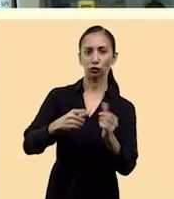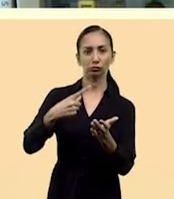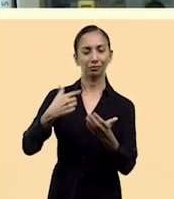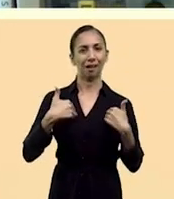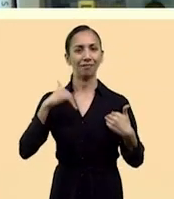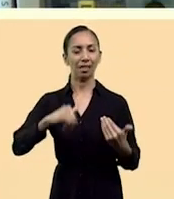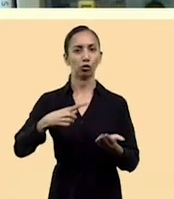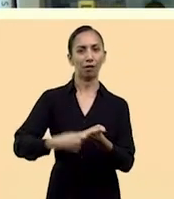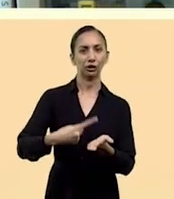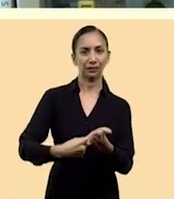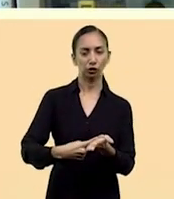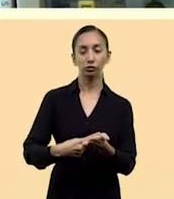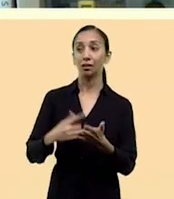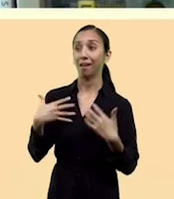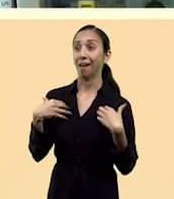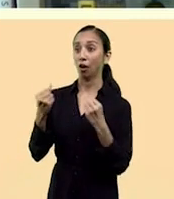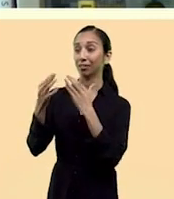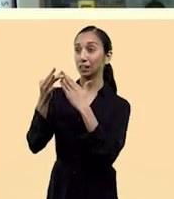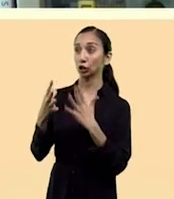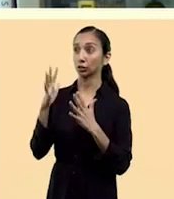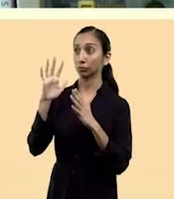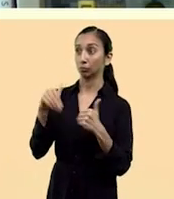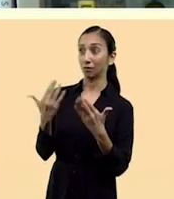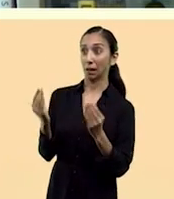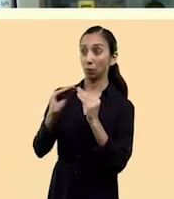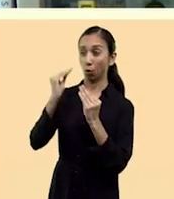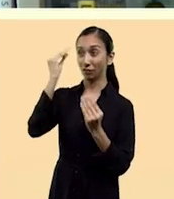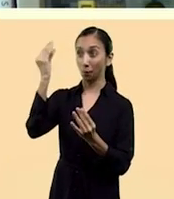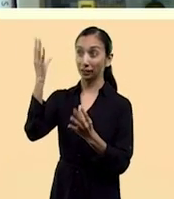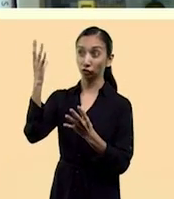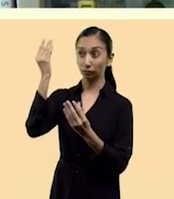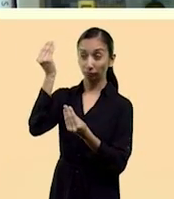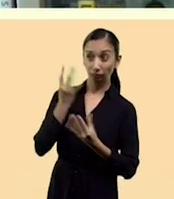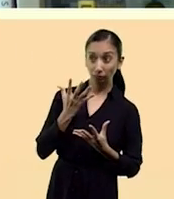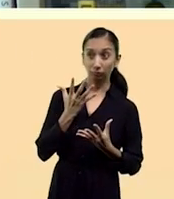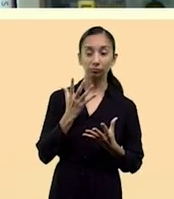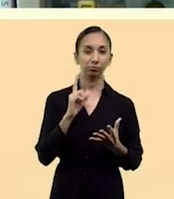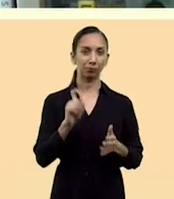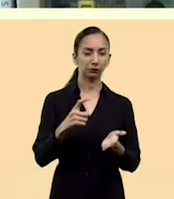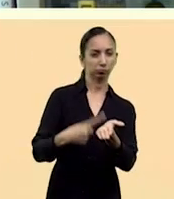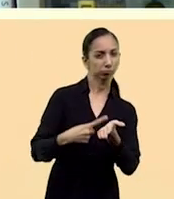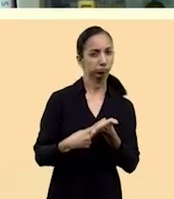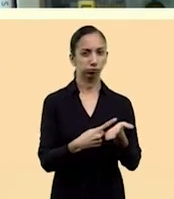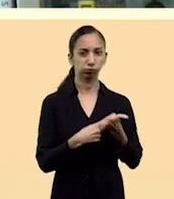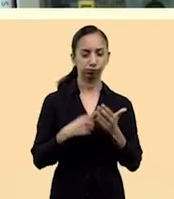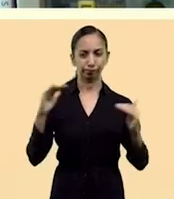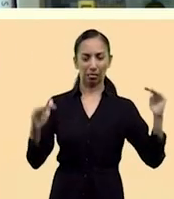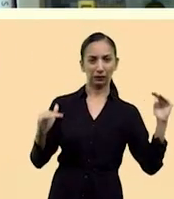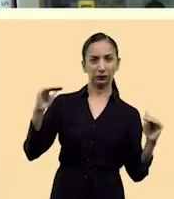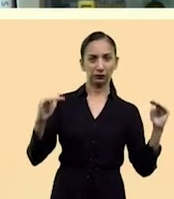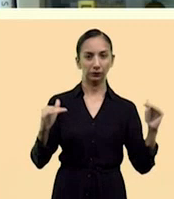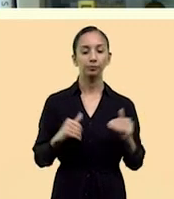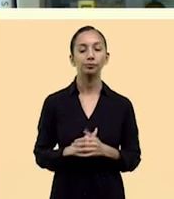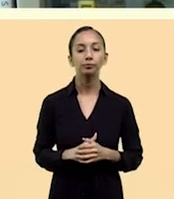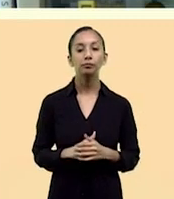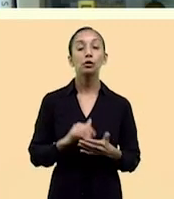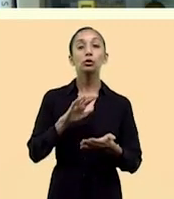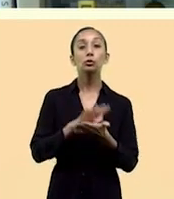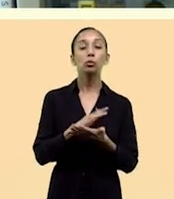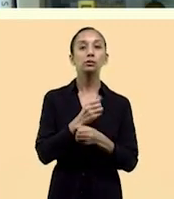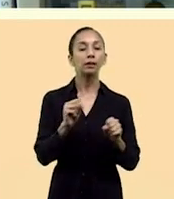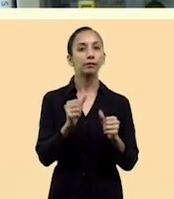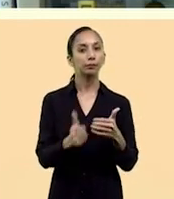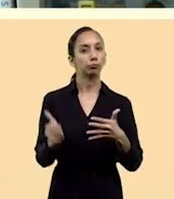in the many weeks ahead as health authorities provide all of us with more information. We'll continue to make the safety of all in our school